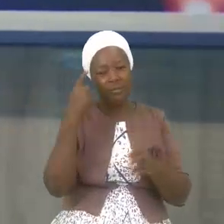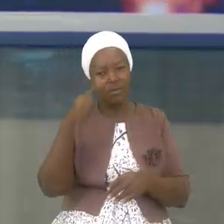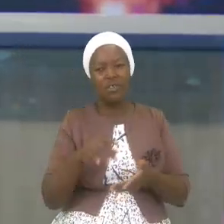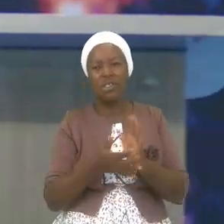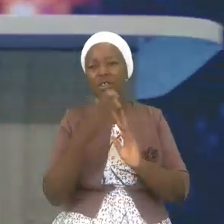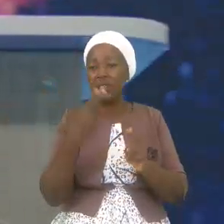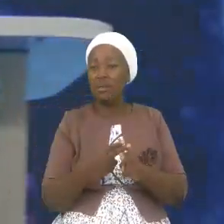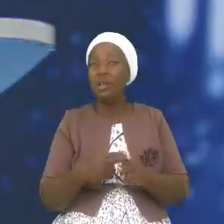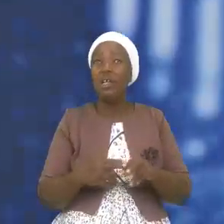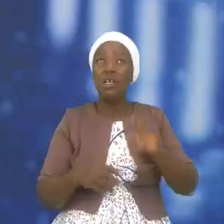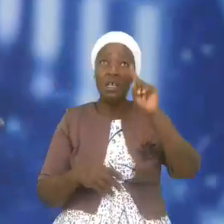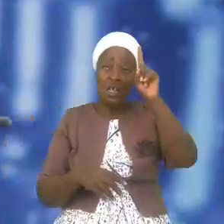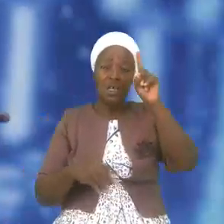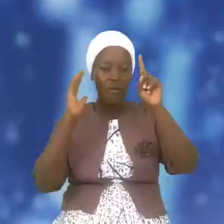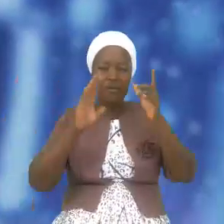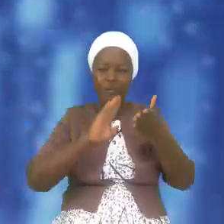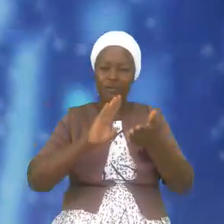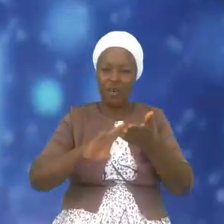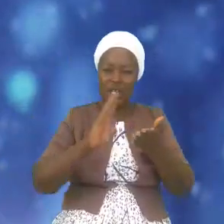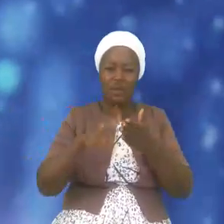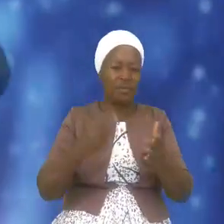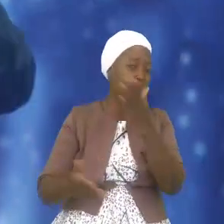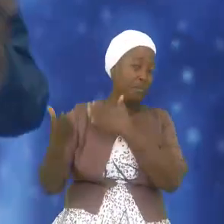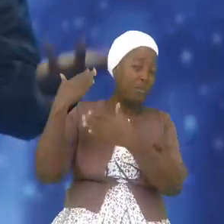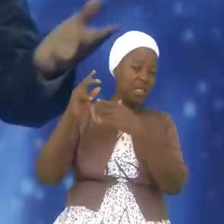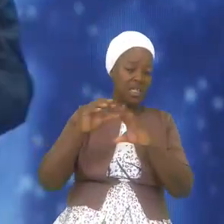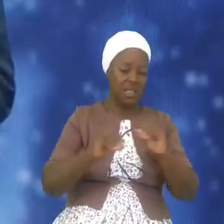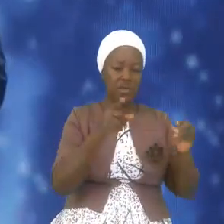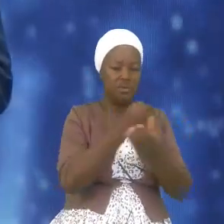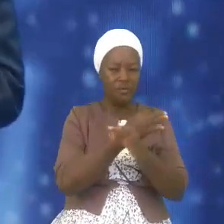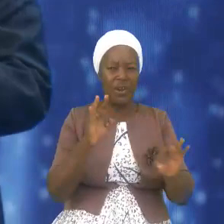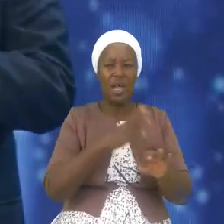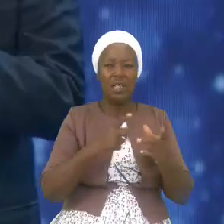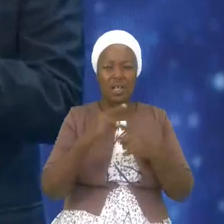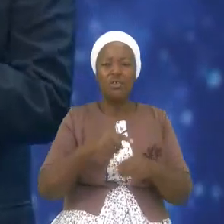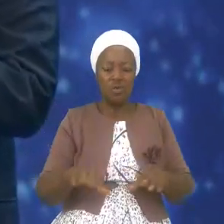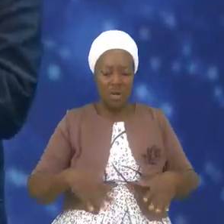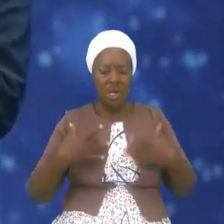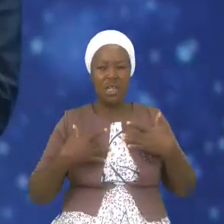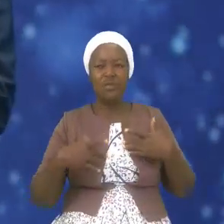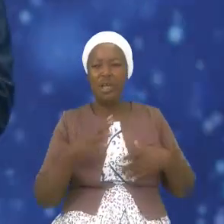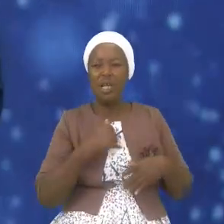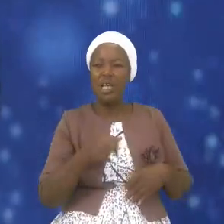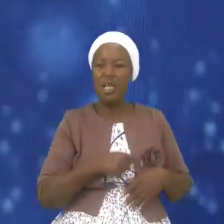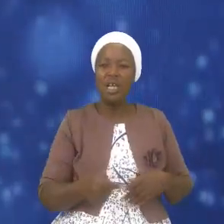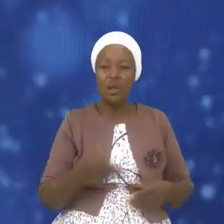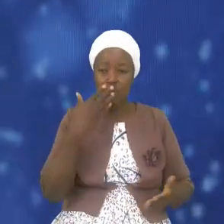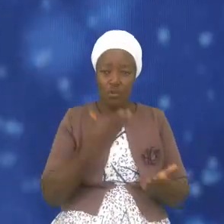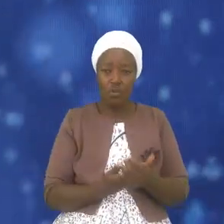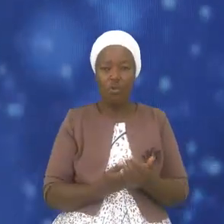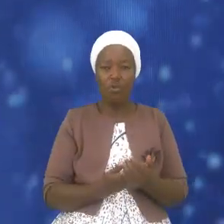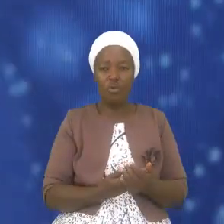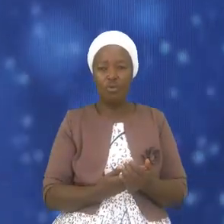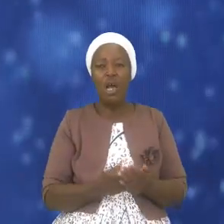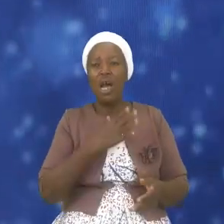you free, and then you will live a profitable life from now on in your life in